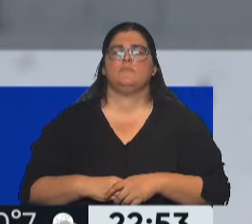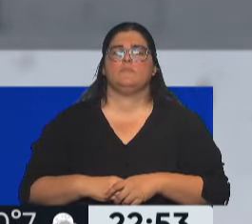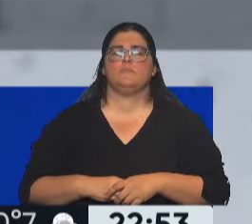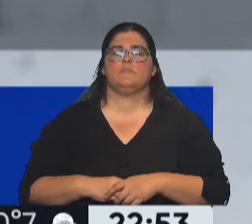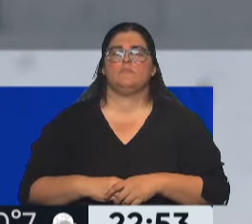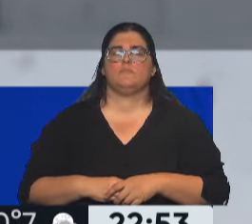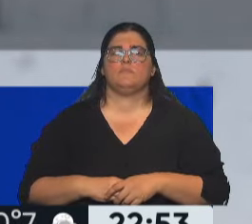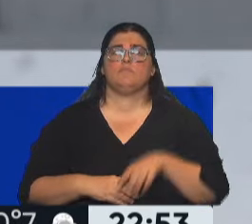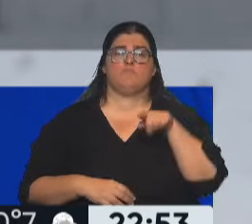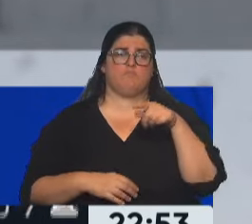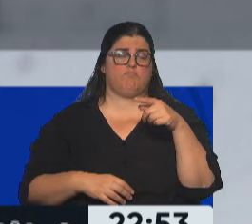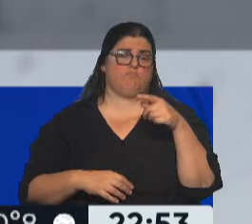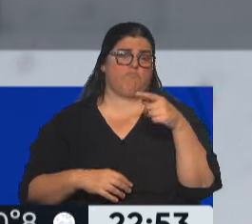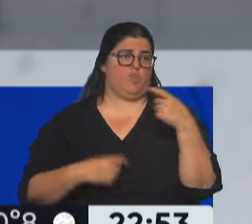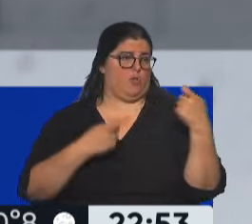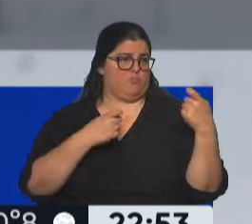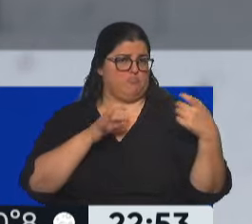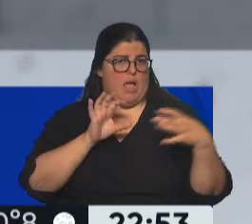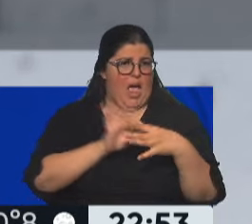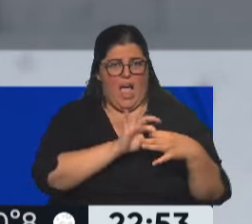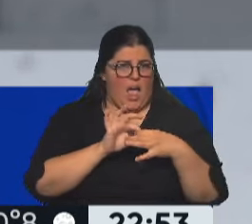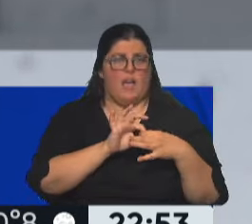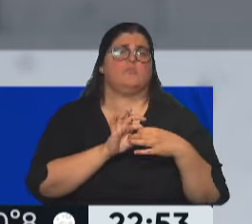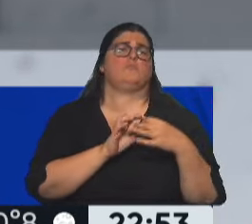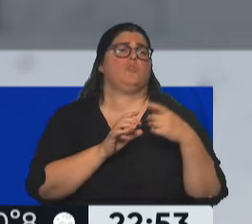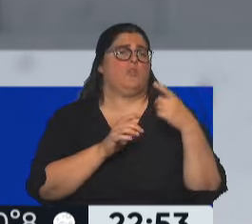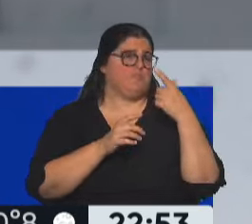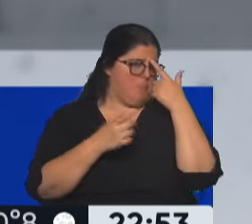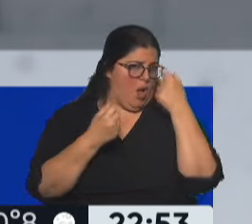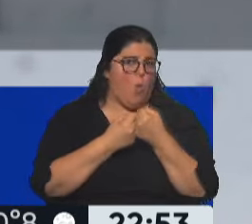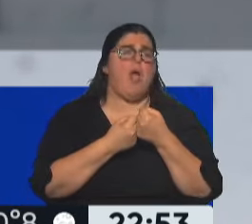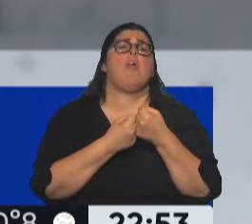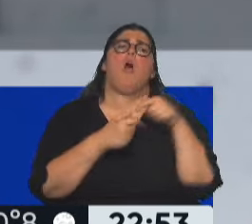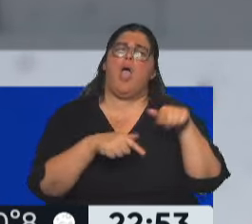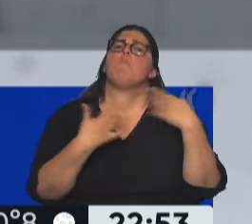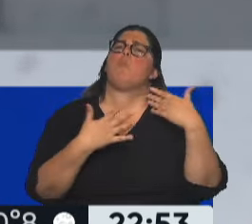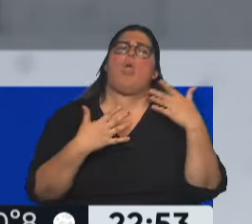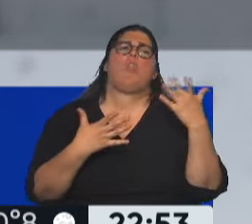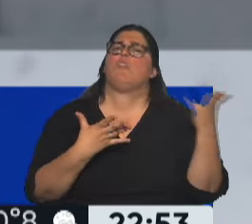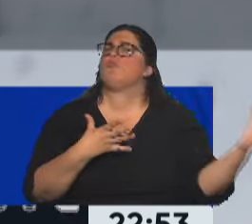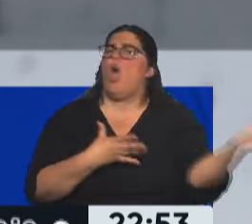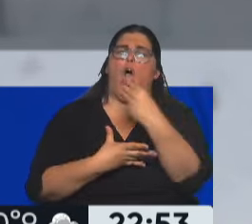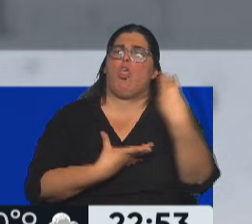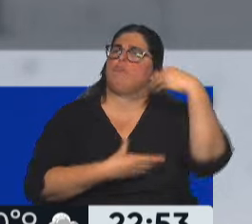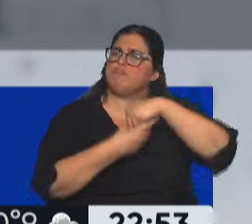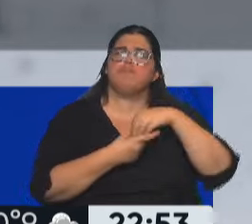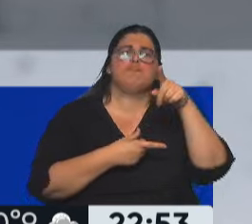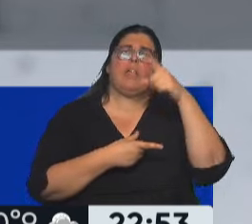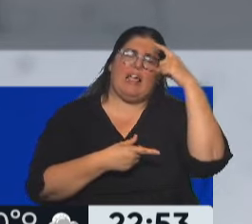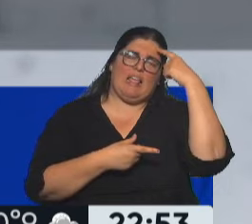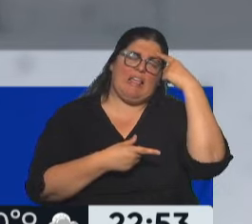campaign the coalition We have built room for everyone Who is ready to turn the